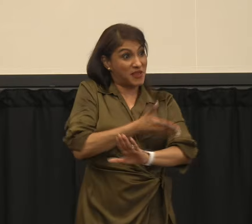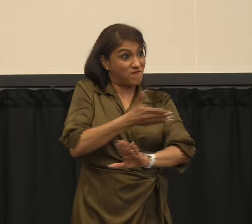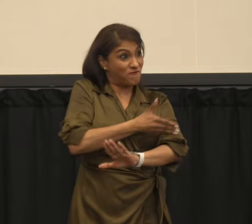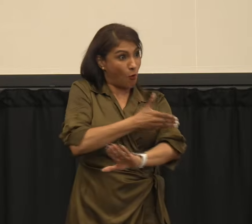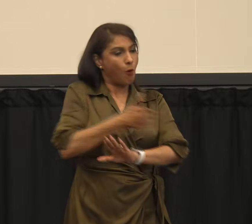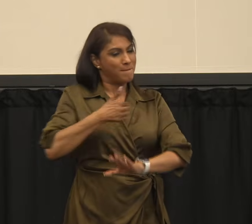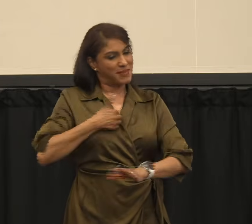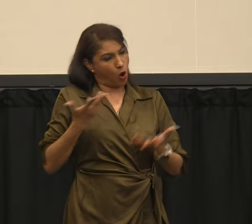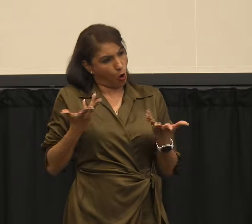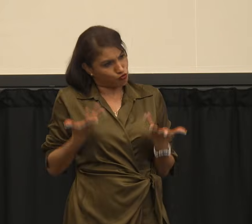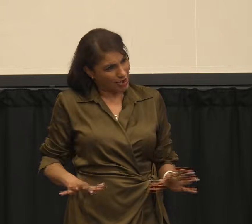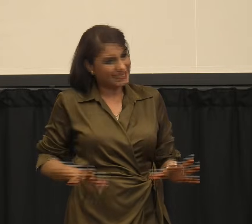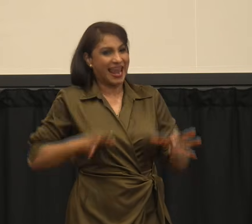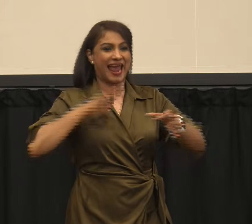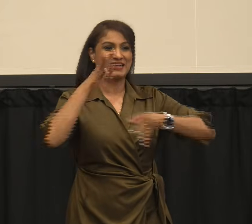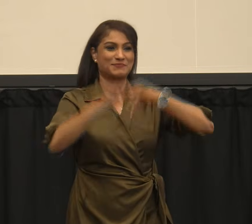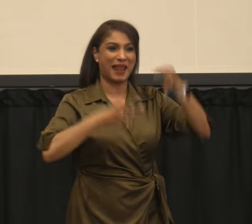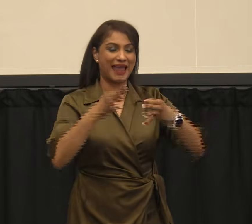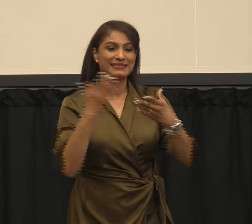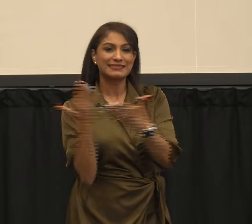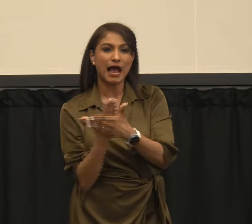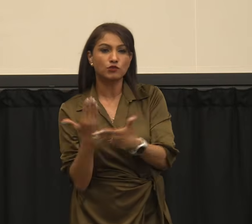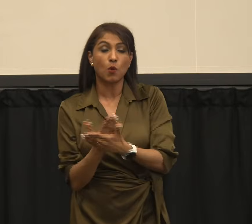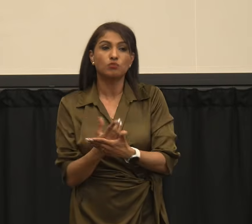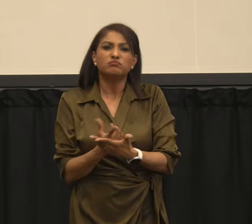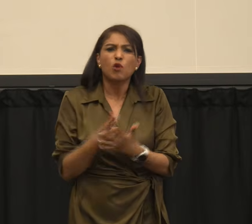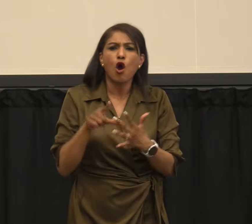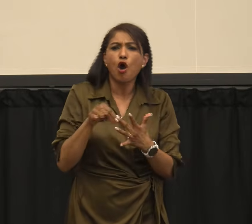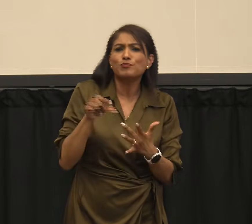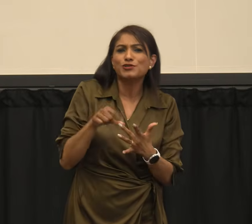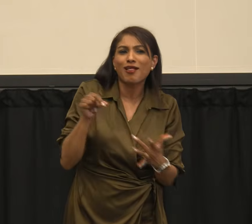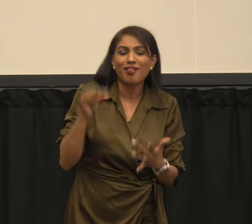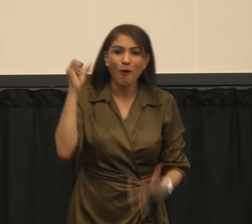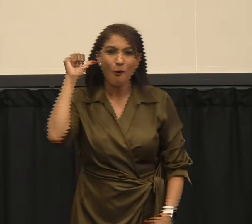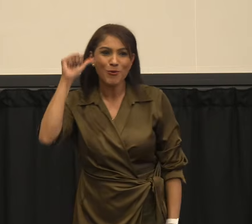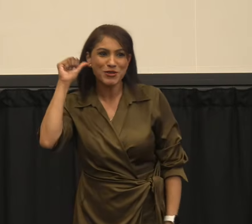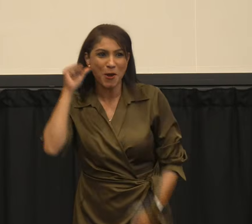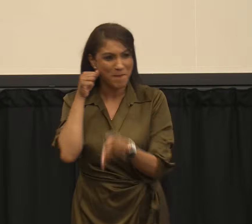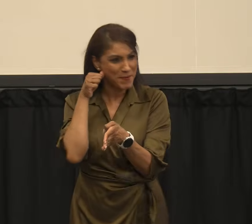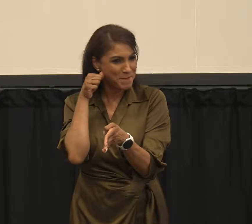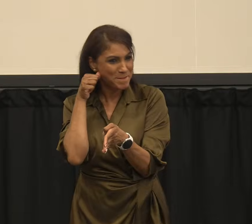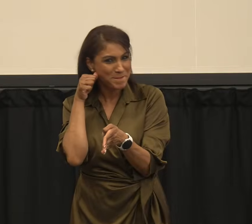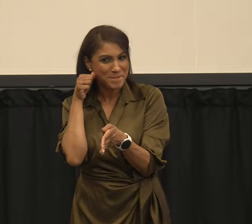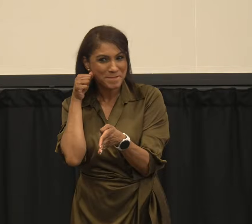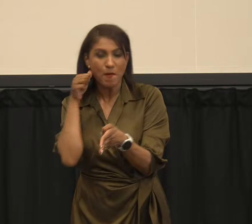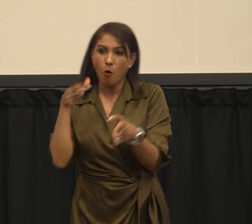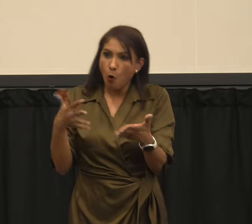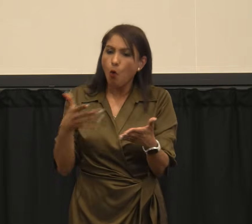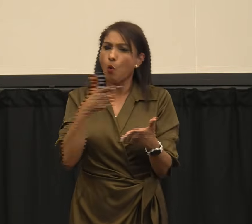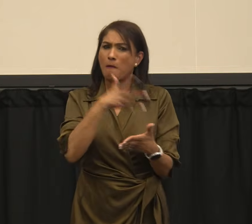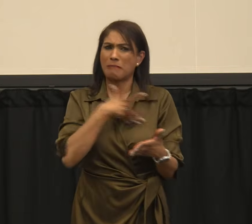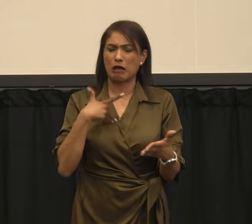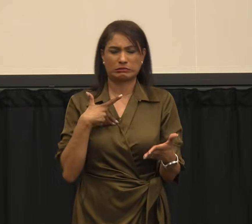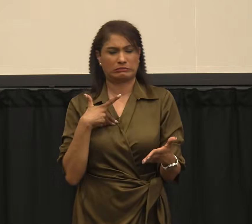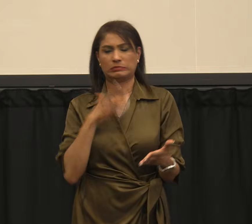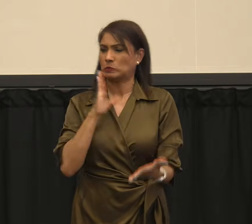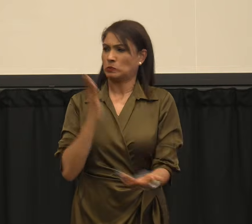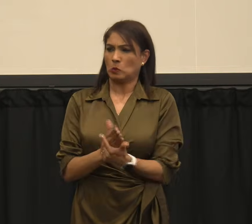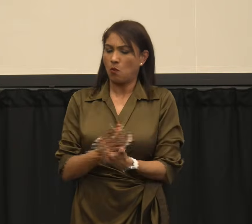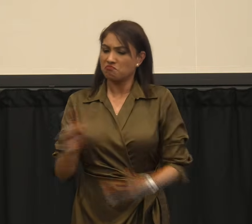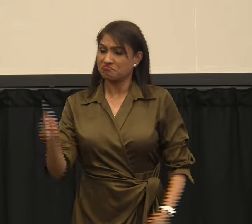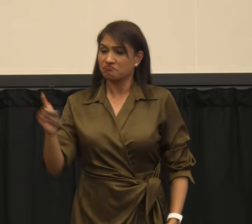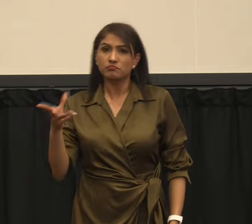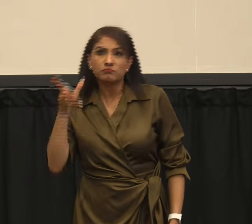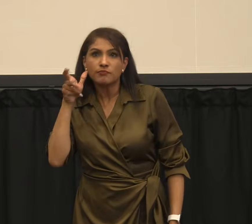their deaf kids and learning the language, prior to that, I've already explained that digital or audio options